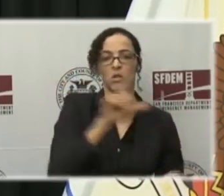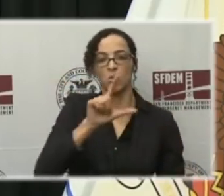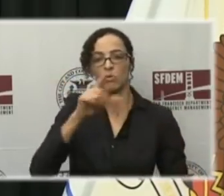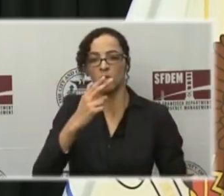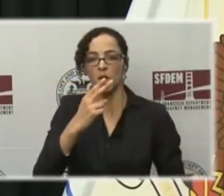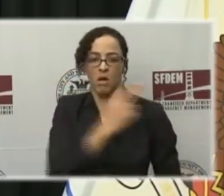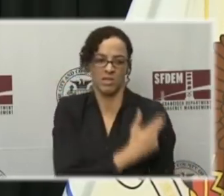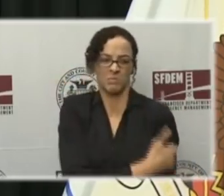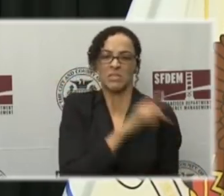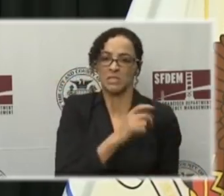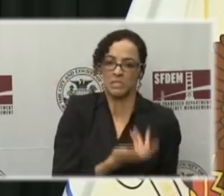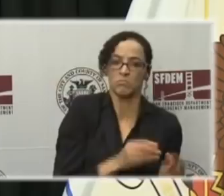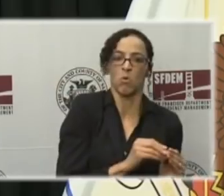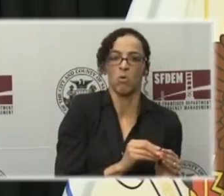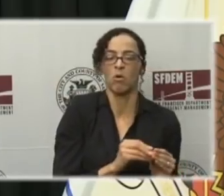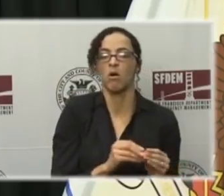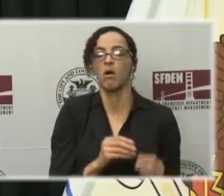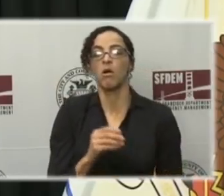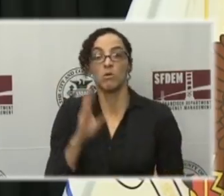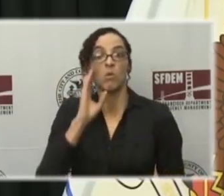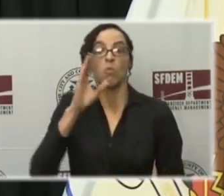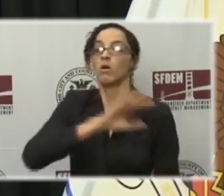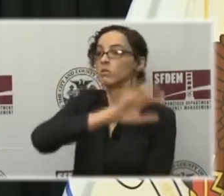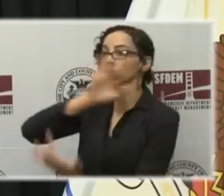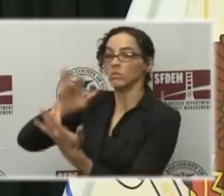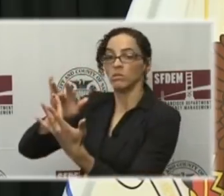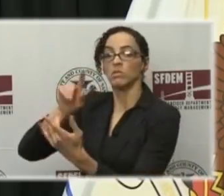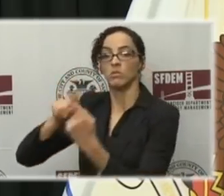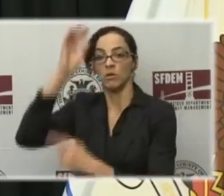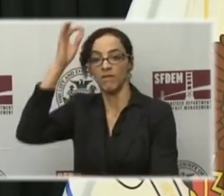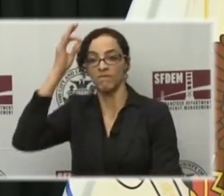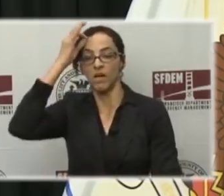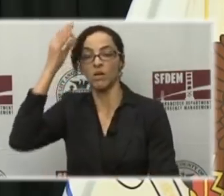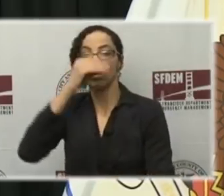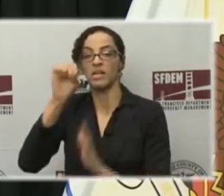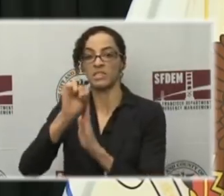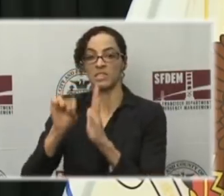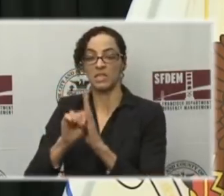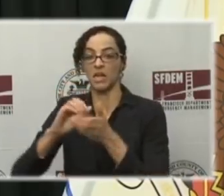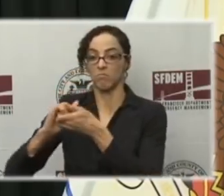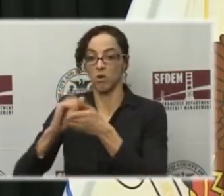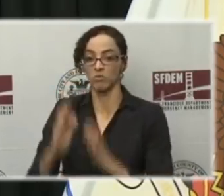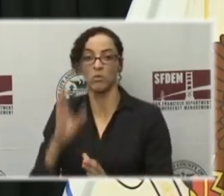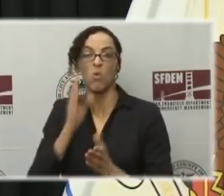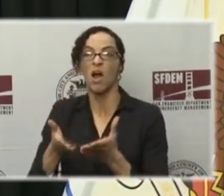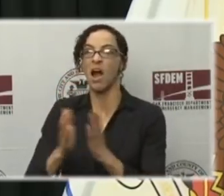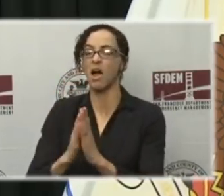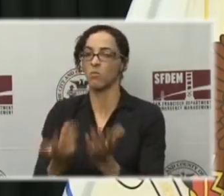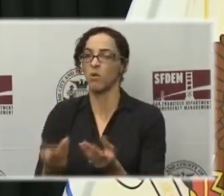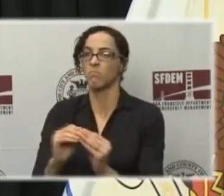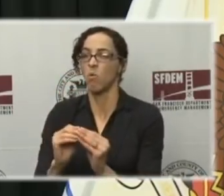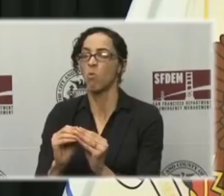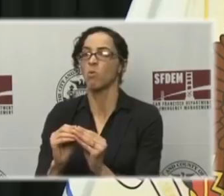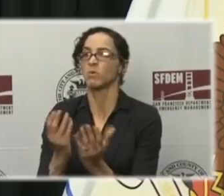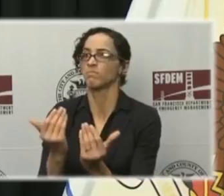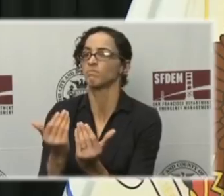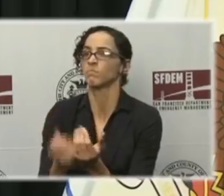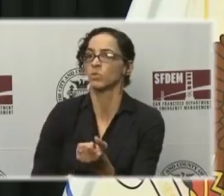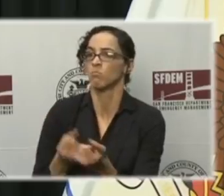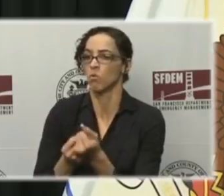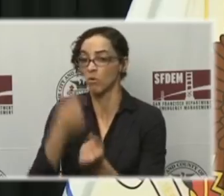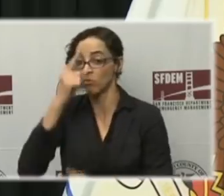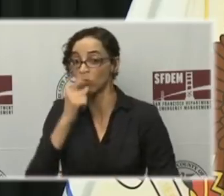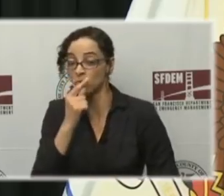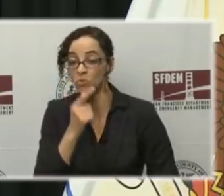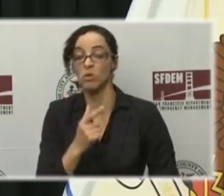our federal and state partners to ask for additional support for the residents and the staff at Laguna